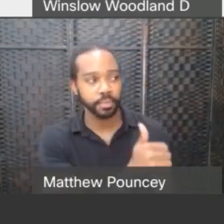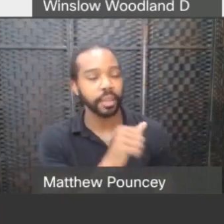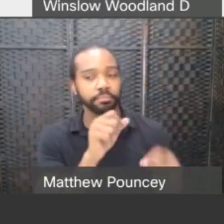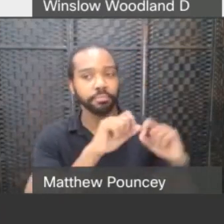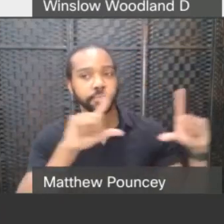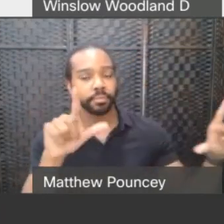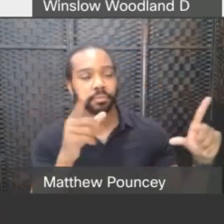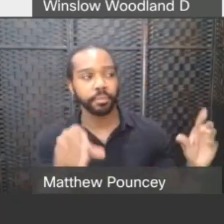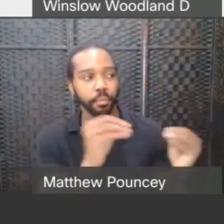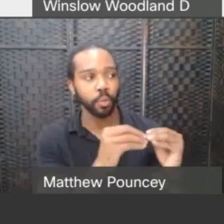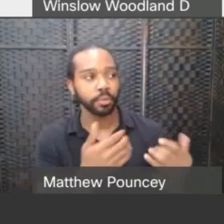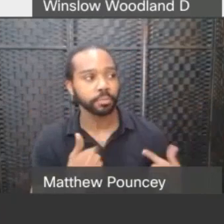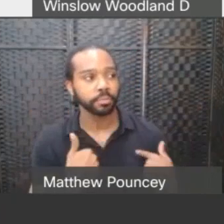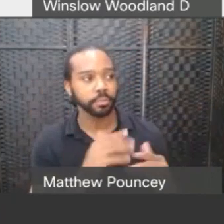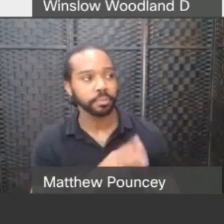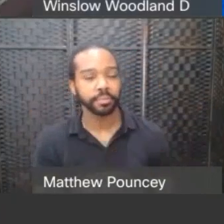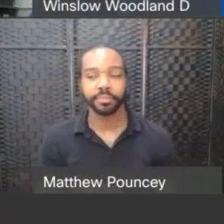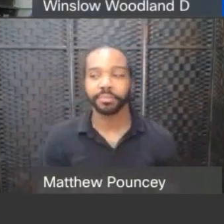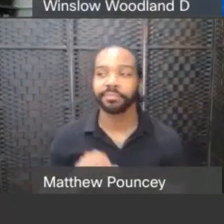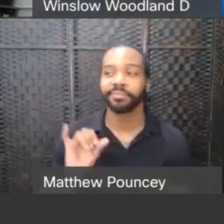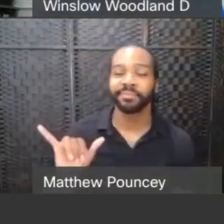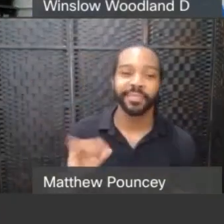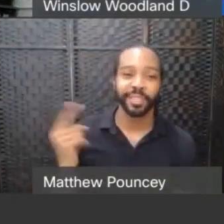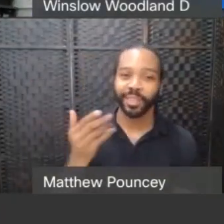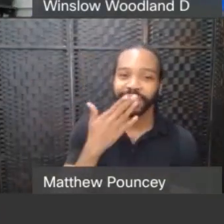It's always great to have help.